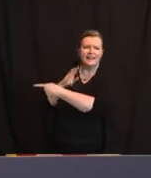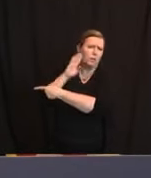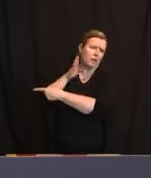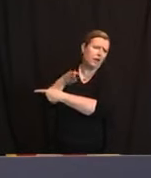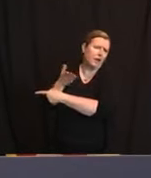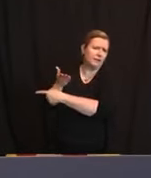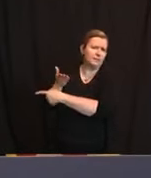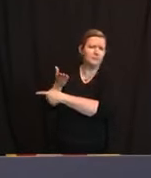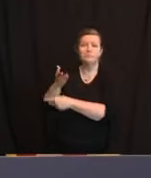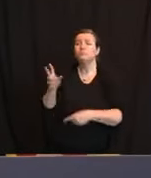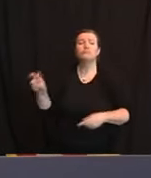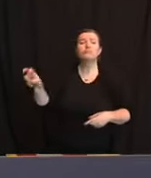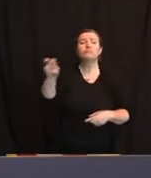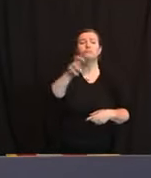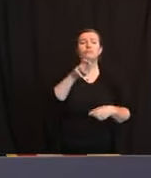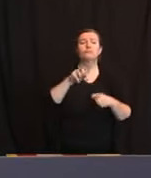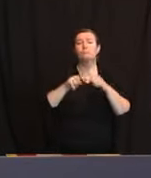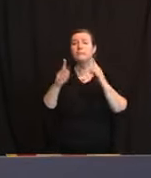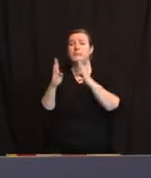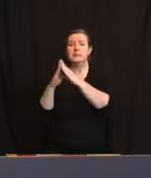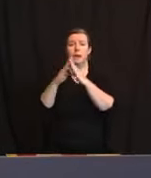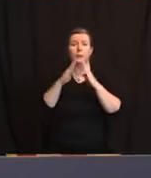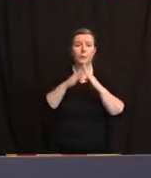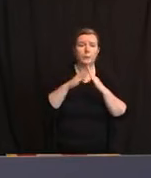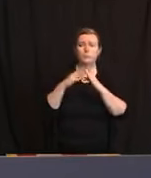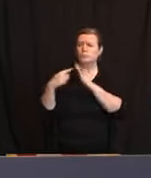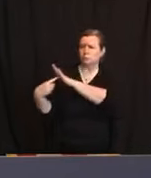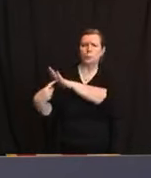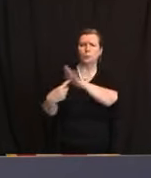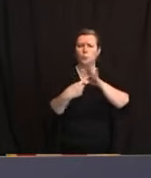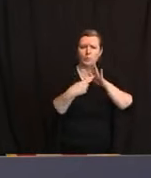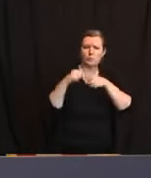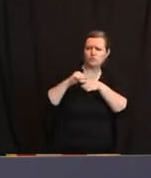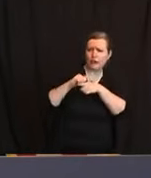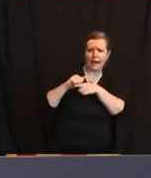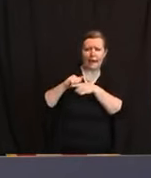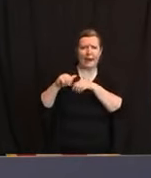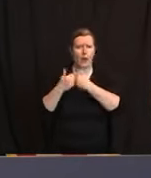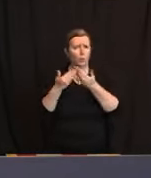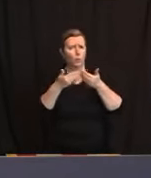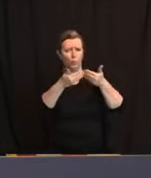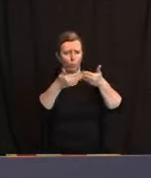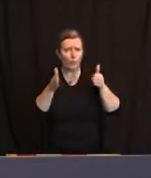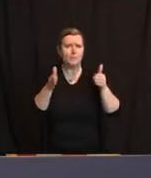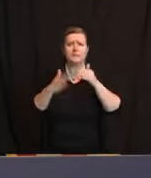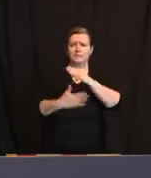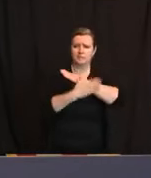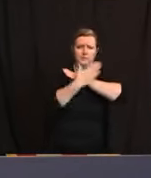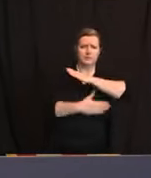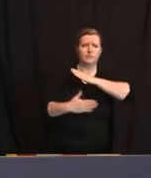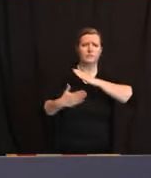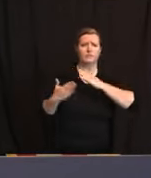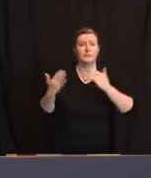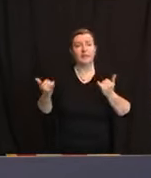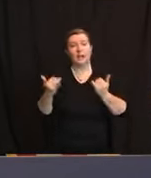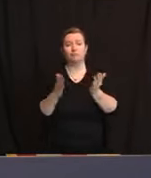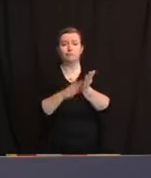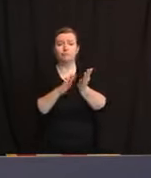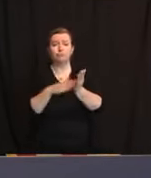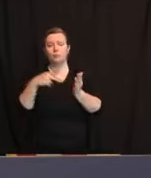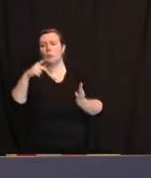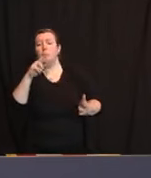communities this weekend, and I'm sure, Pat, both in the parks as an ongoing matter with the park police, your own county